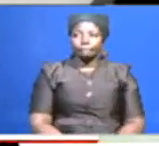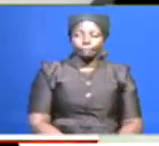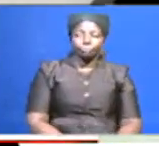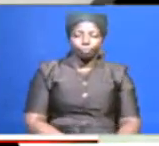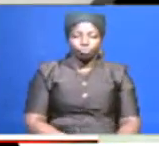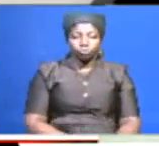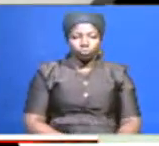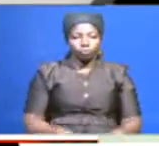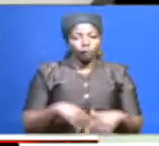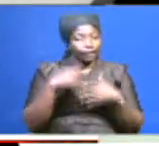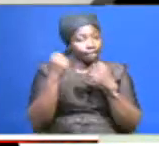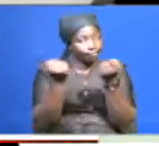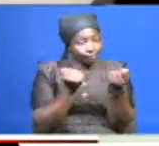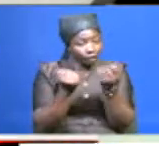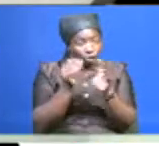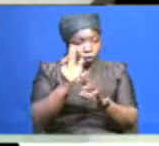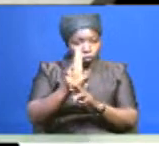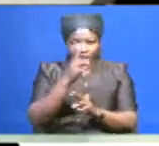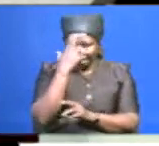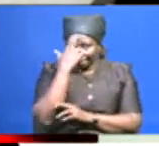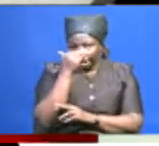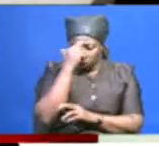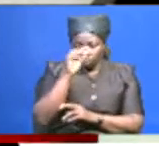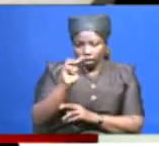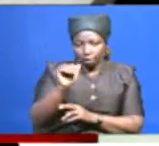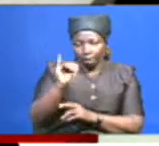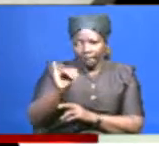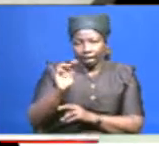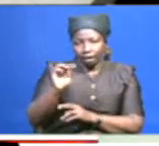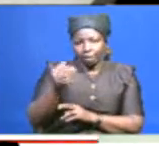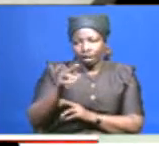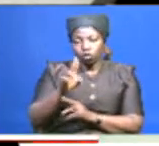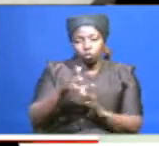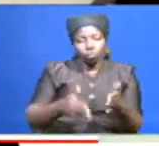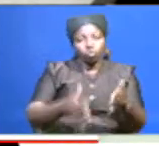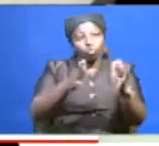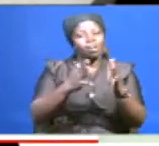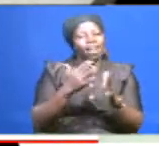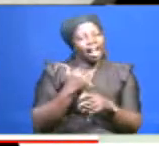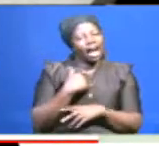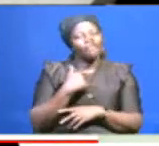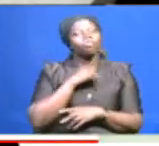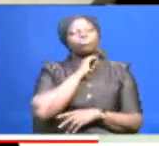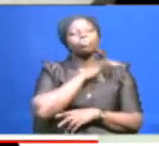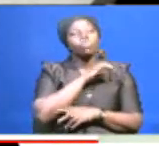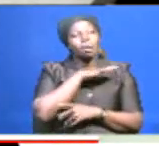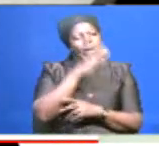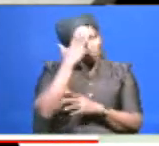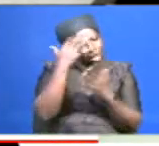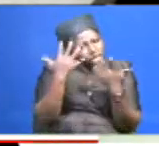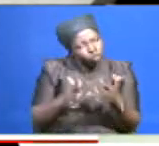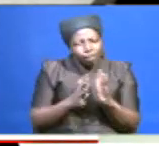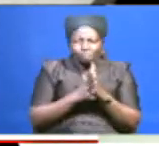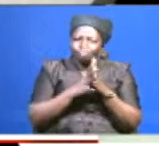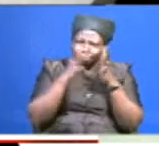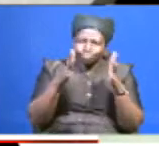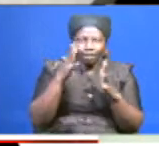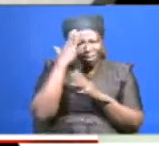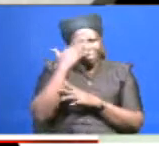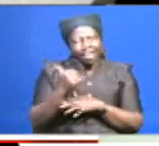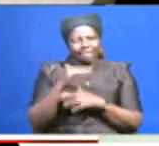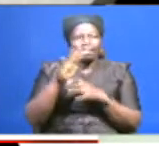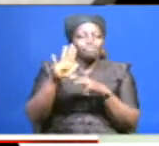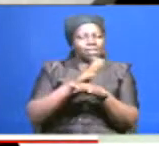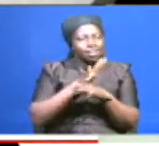Motorists plying the Narok Mahi Mahiu Highway have decried huge losses following the closure of the busy road Sunday by the